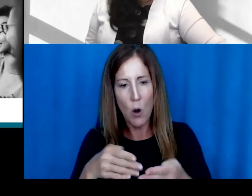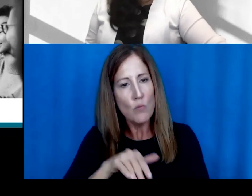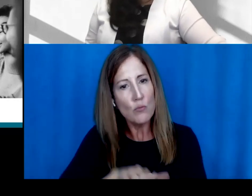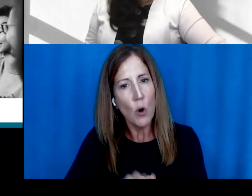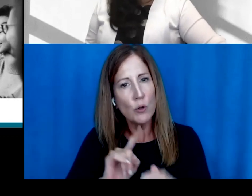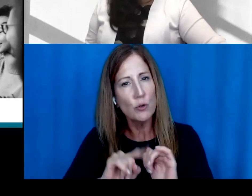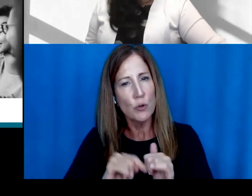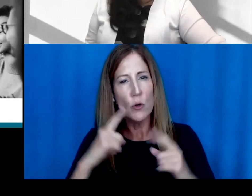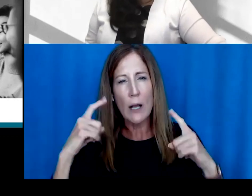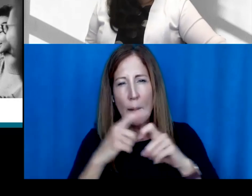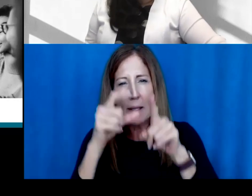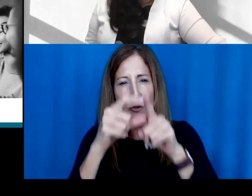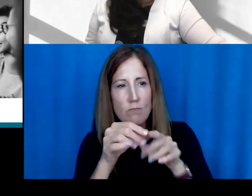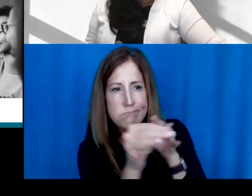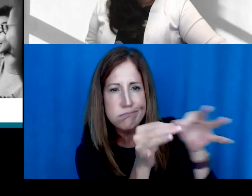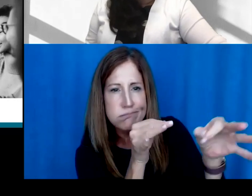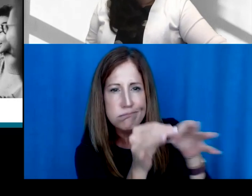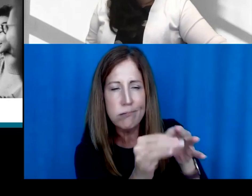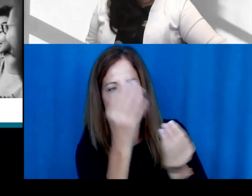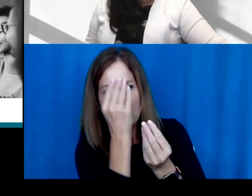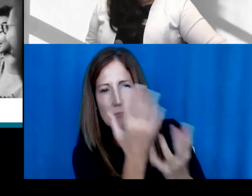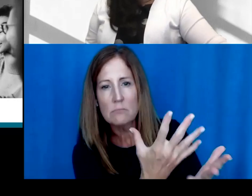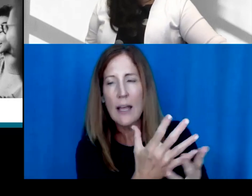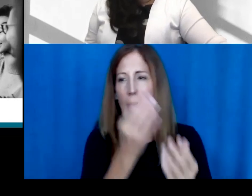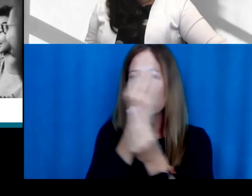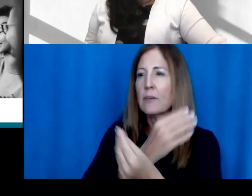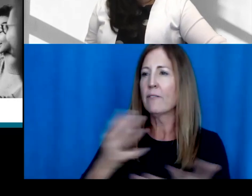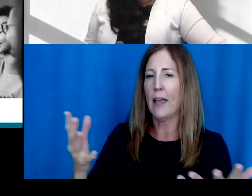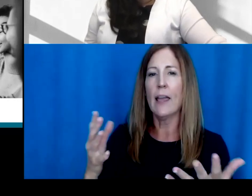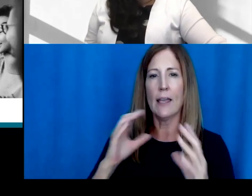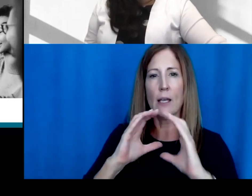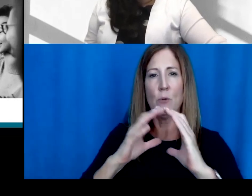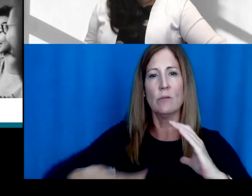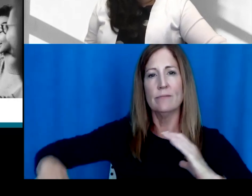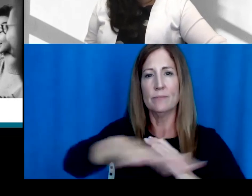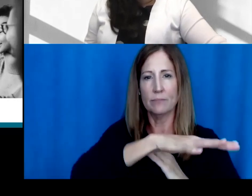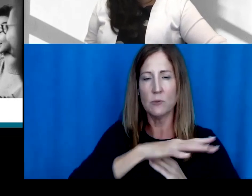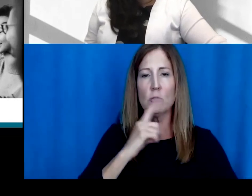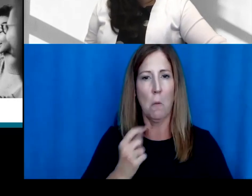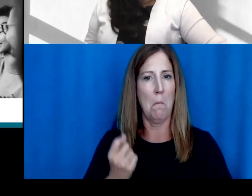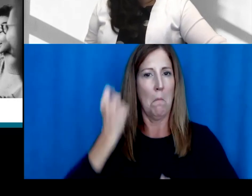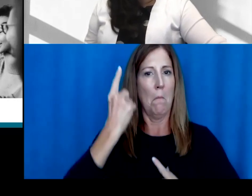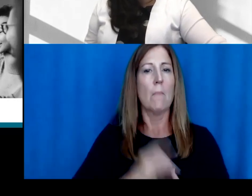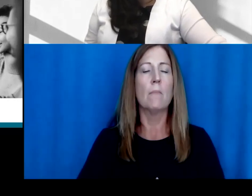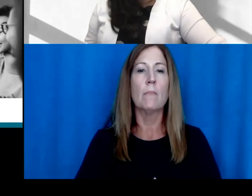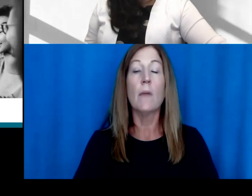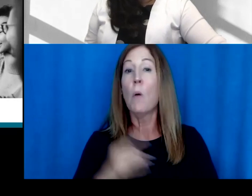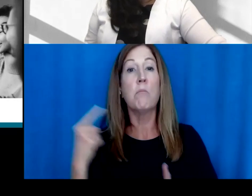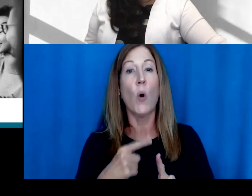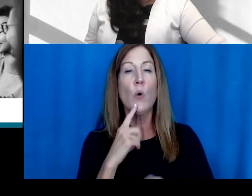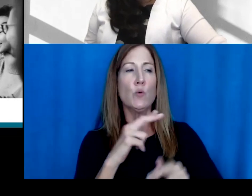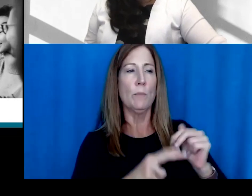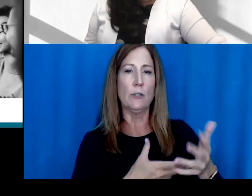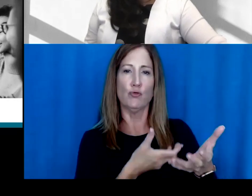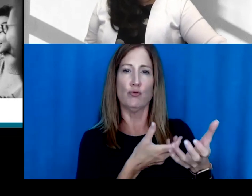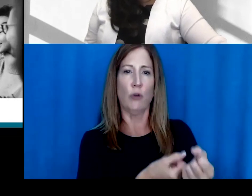terminology and convey information persuasively. One of our goals here is to build trust with our client. Not